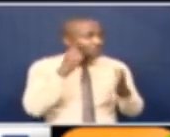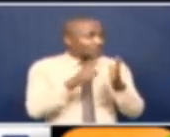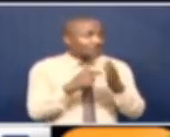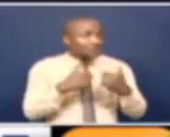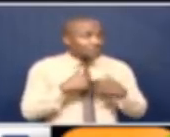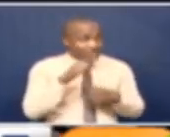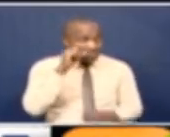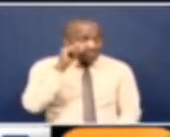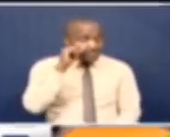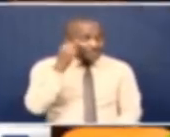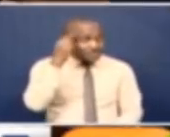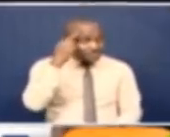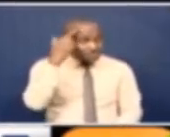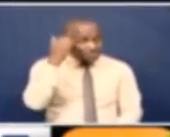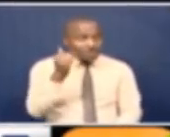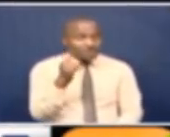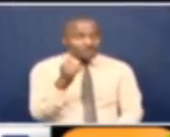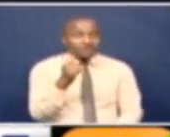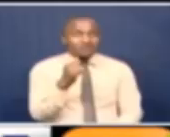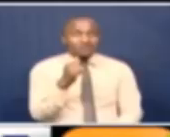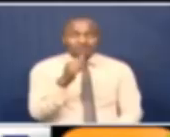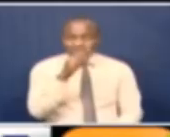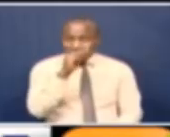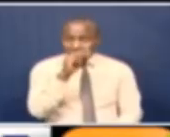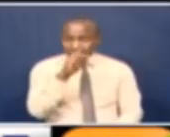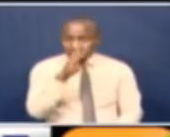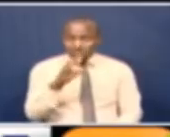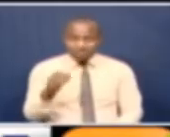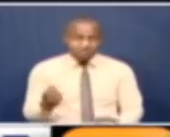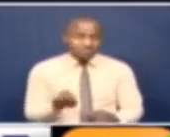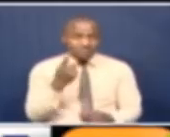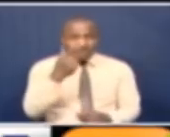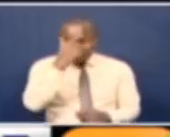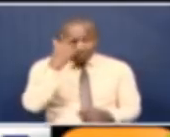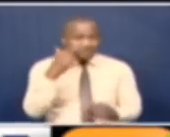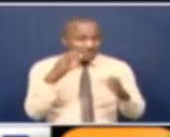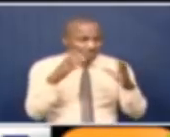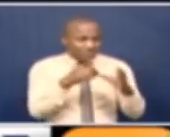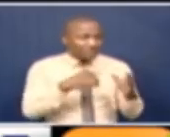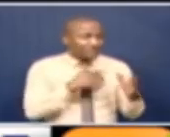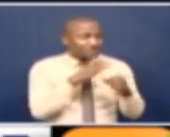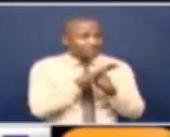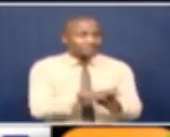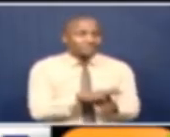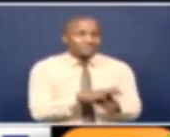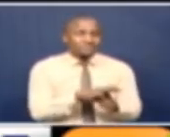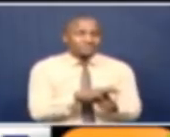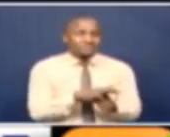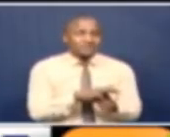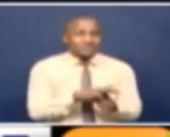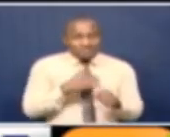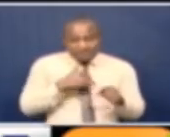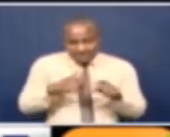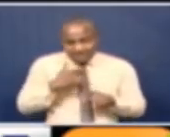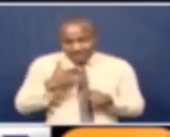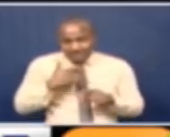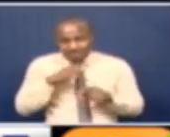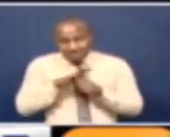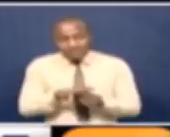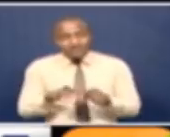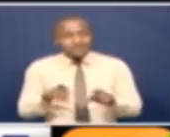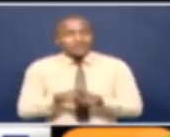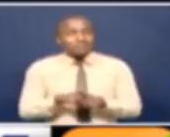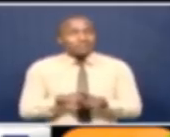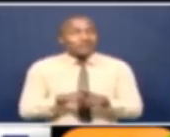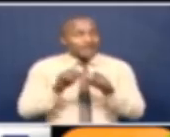Mombasa, the reason why the MRC emerged is because there's a group that felt marginalized. I feel marginalized. So I